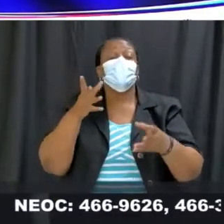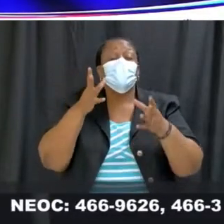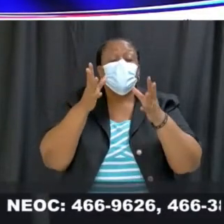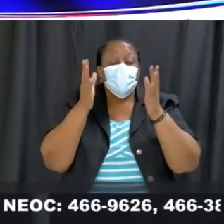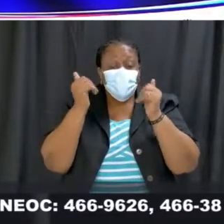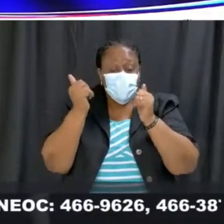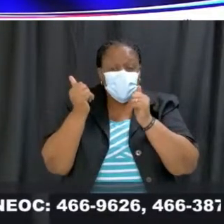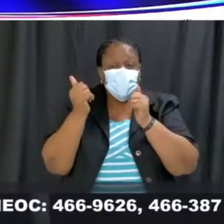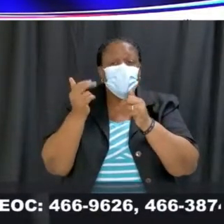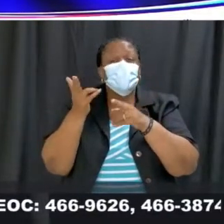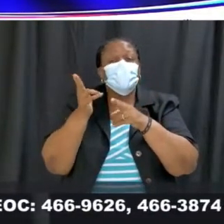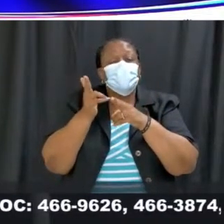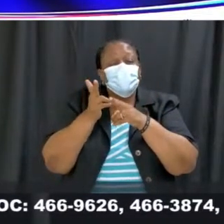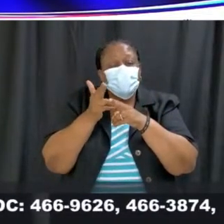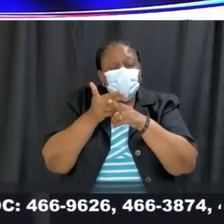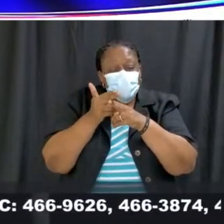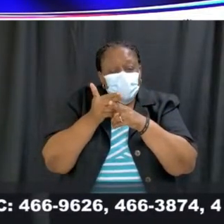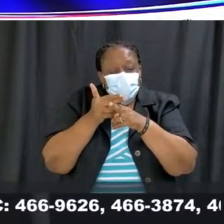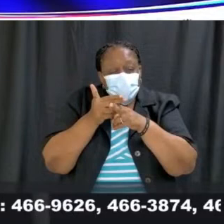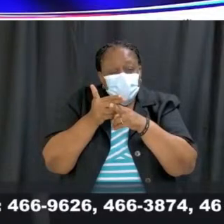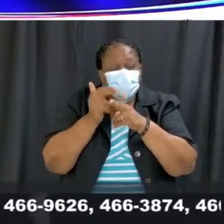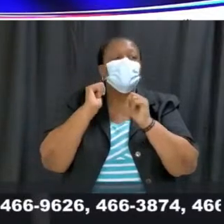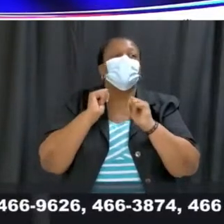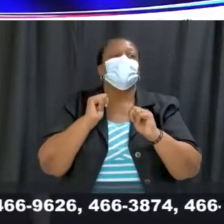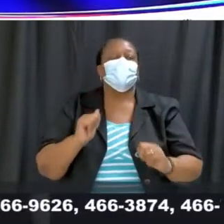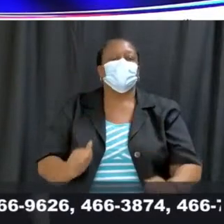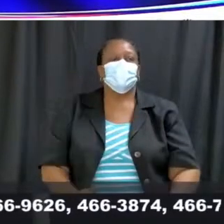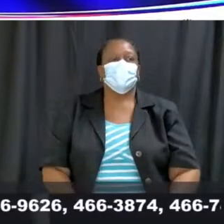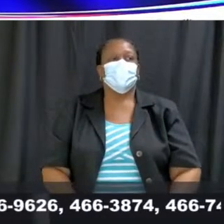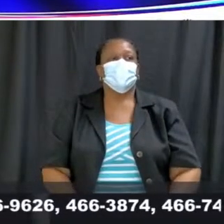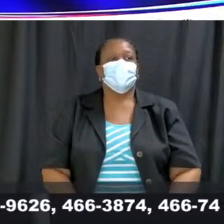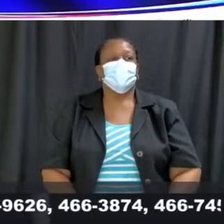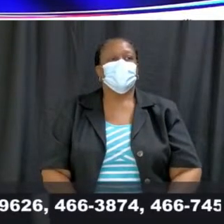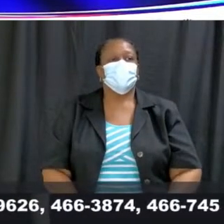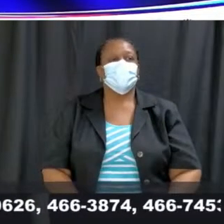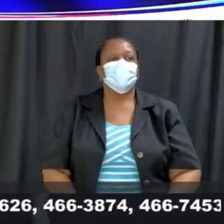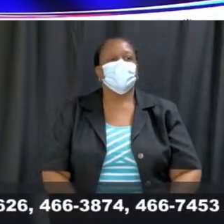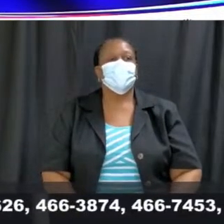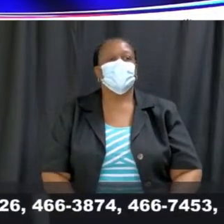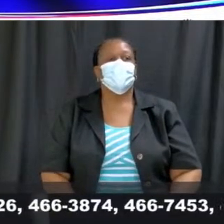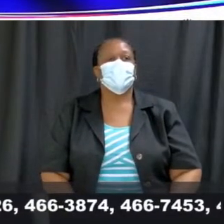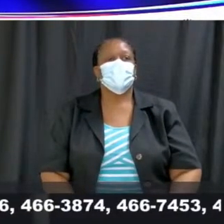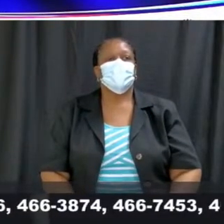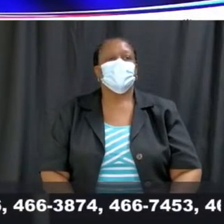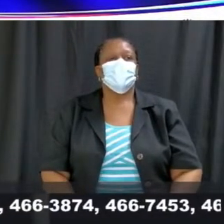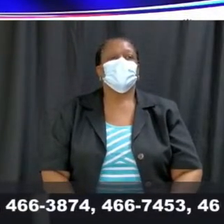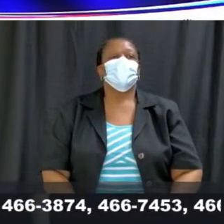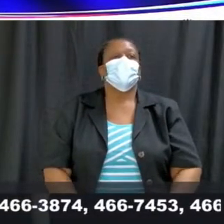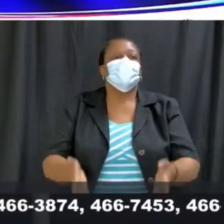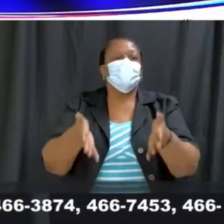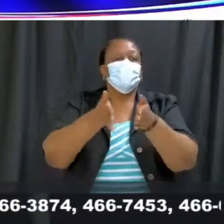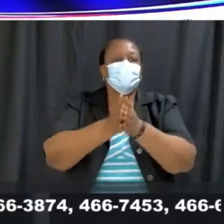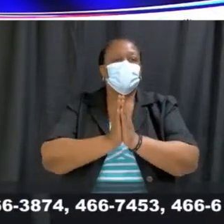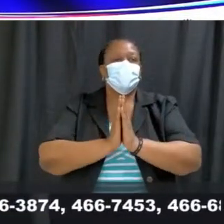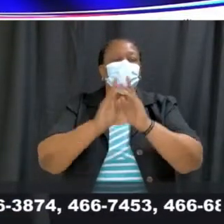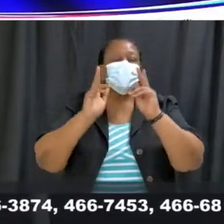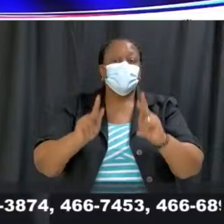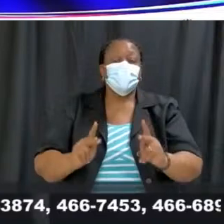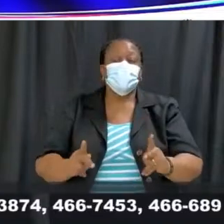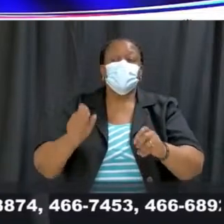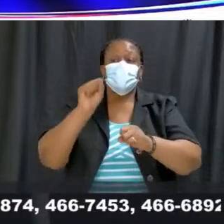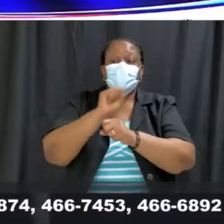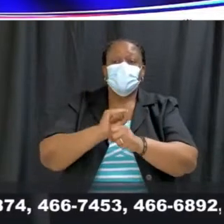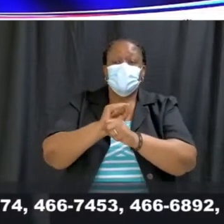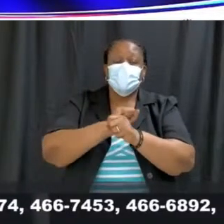very, very, very near future. And while on cruises, I want to appeal to the service providers and Port Zante